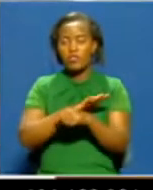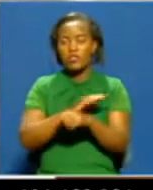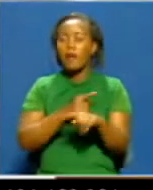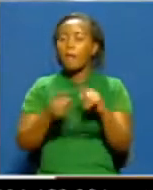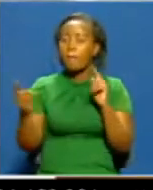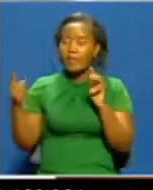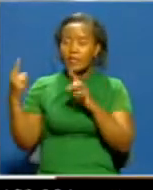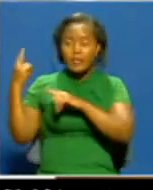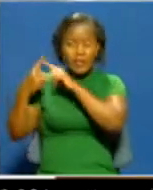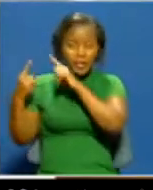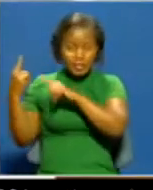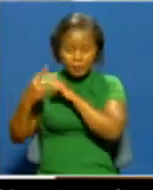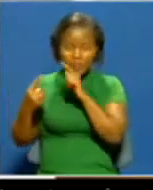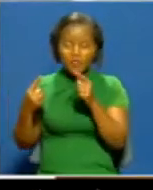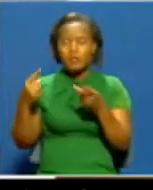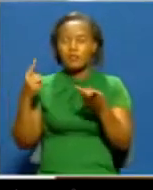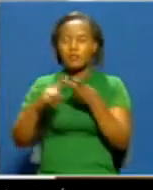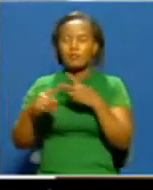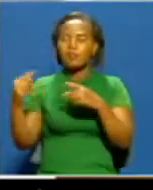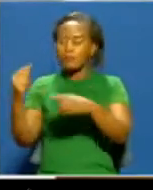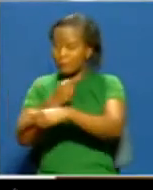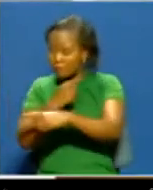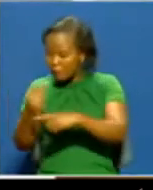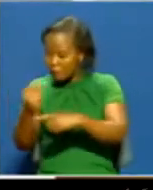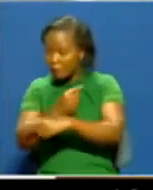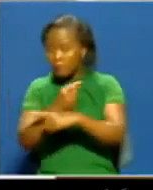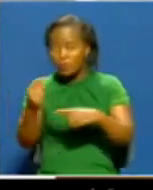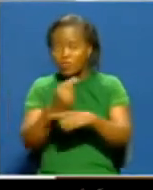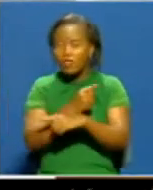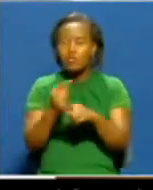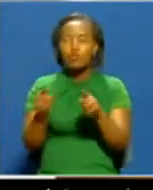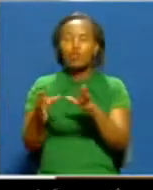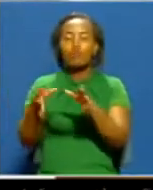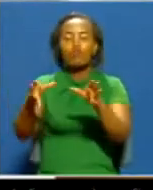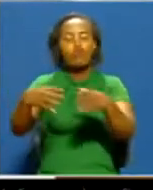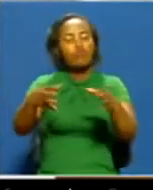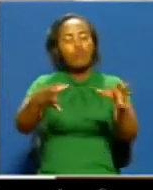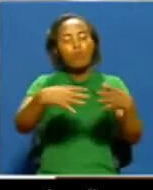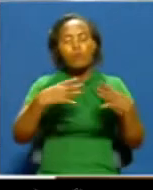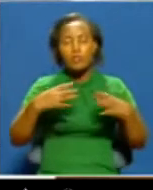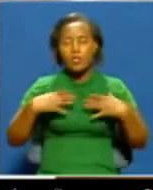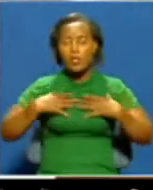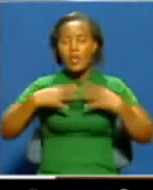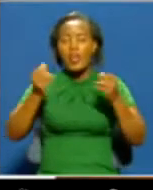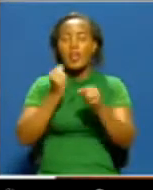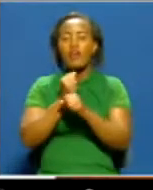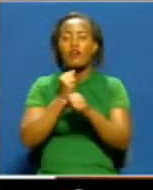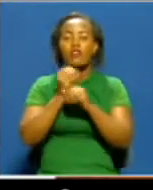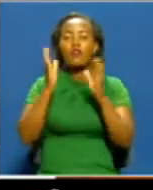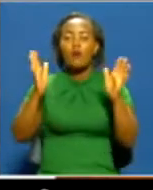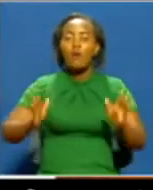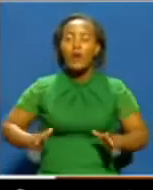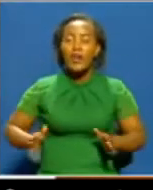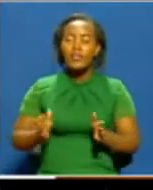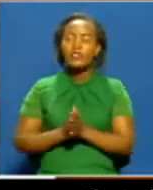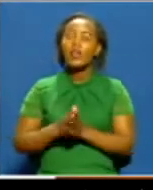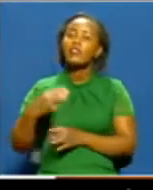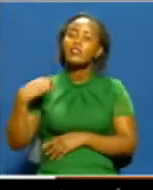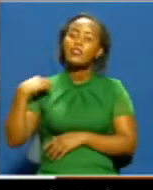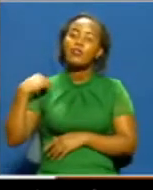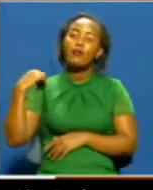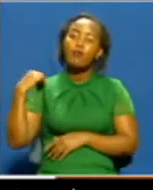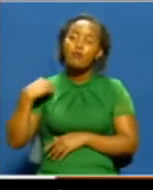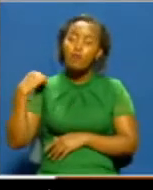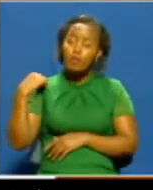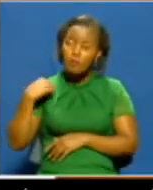the training that we have had of the community health workers, even volunteers, community volunteers, you know,